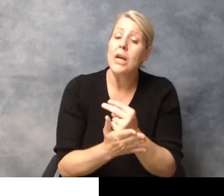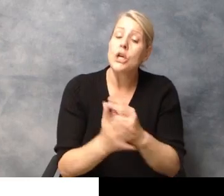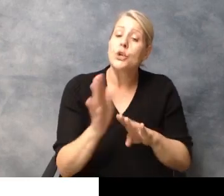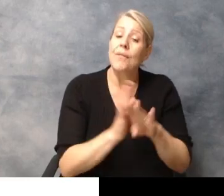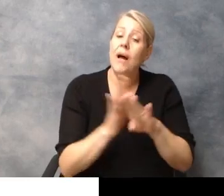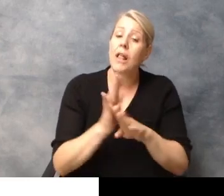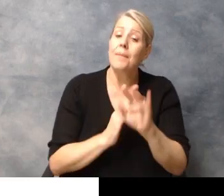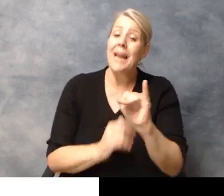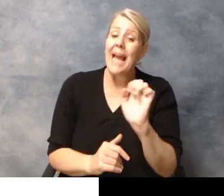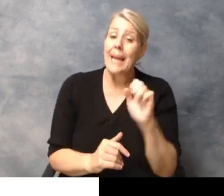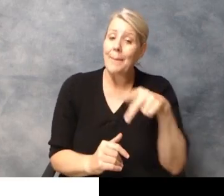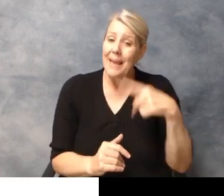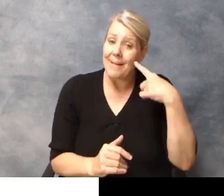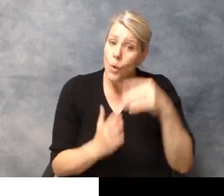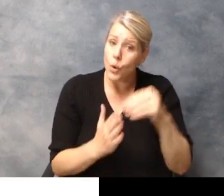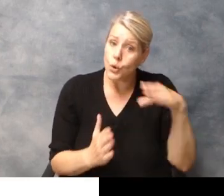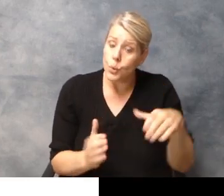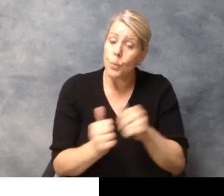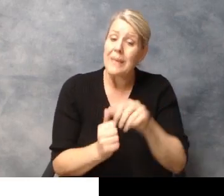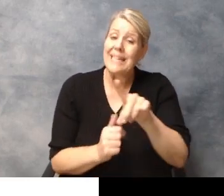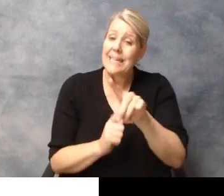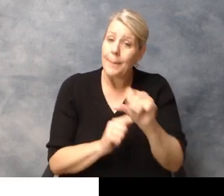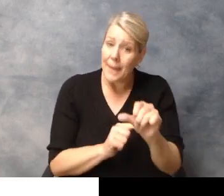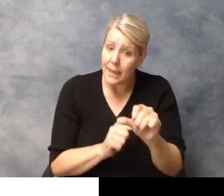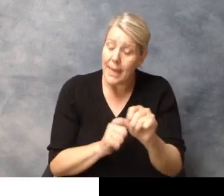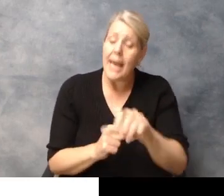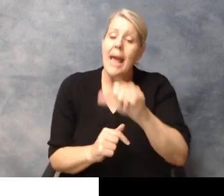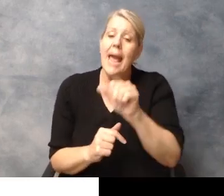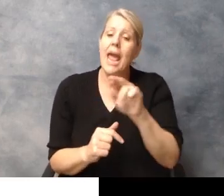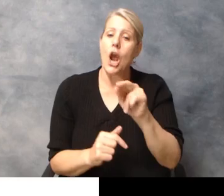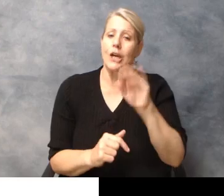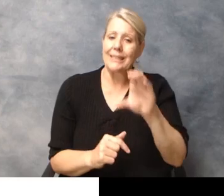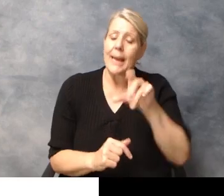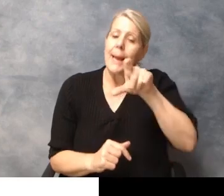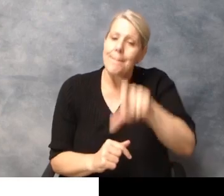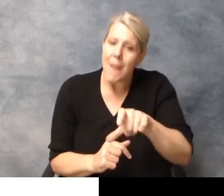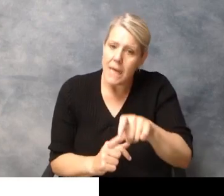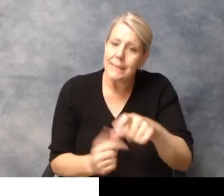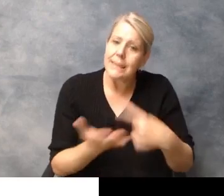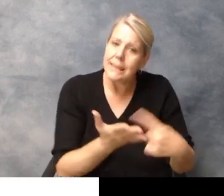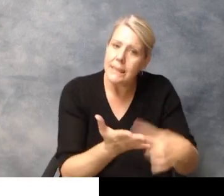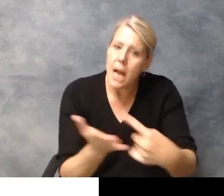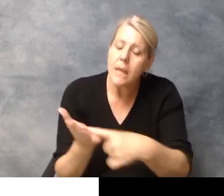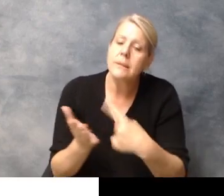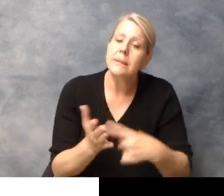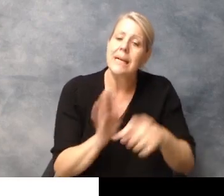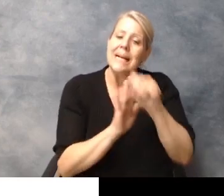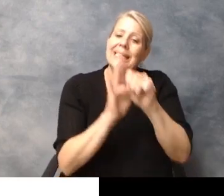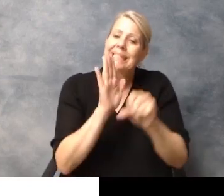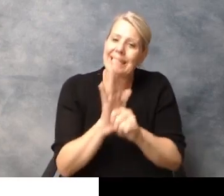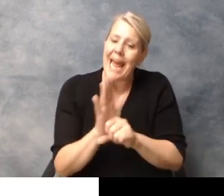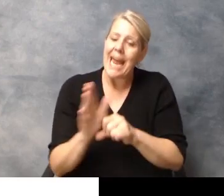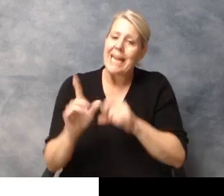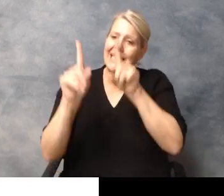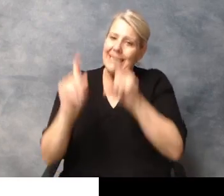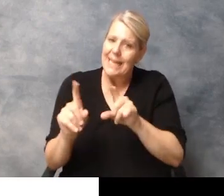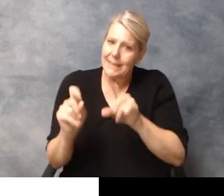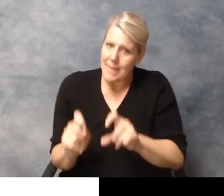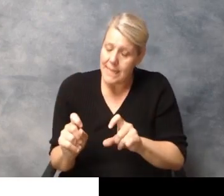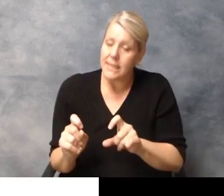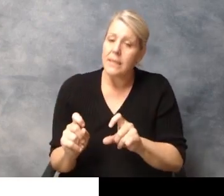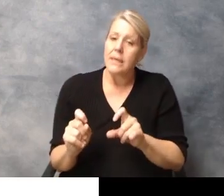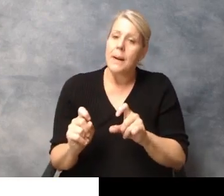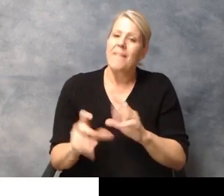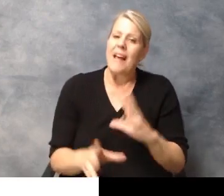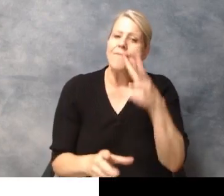disability, the ARC will have to discuss state assessment participation. State assessments begin in grade